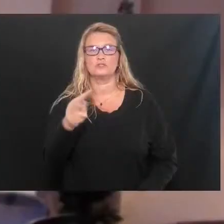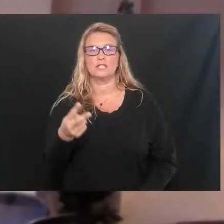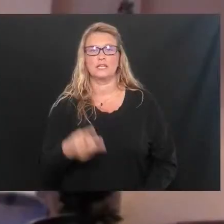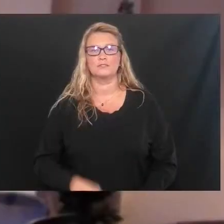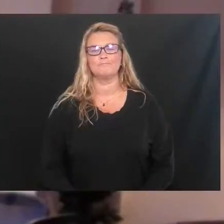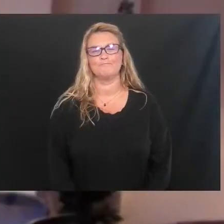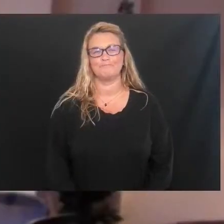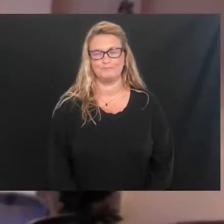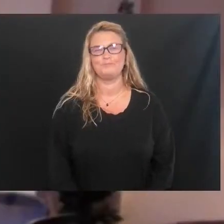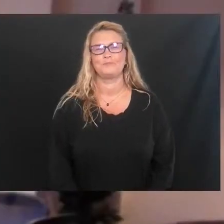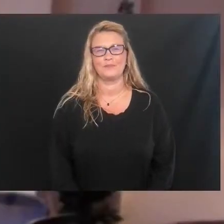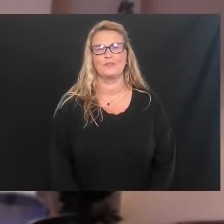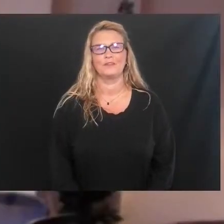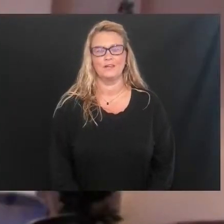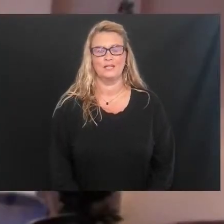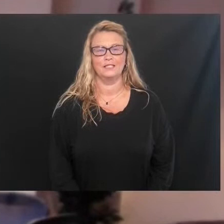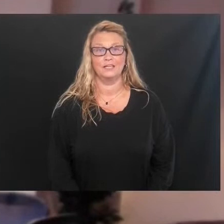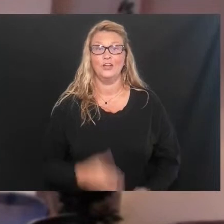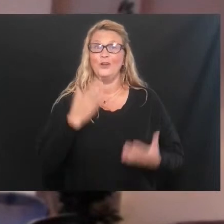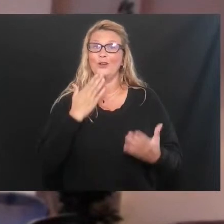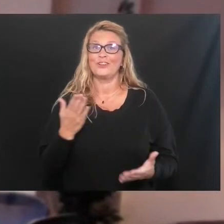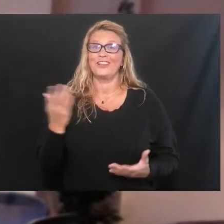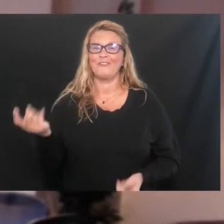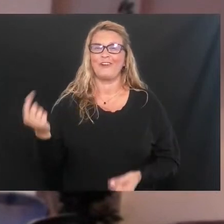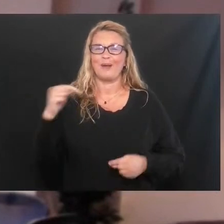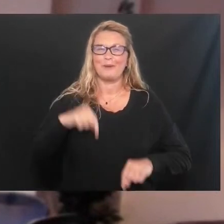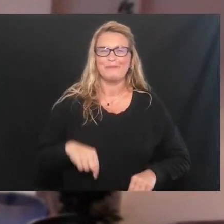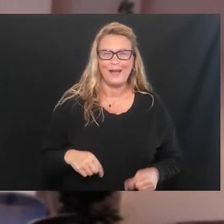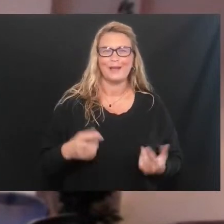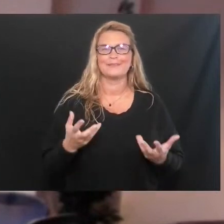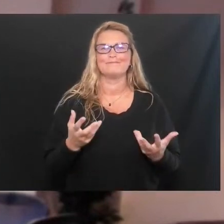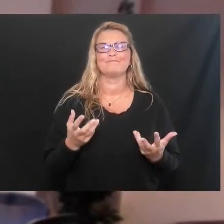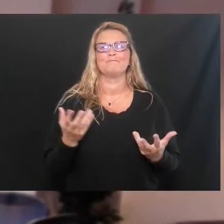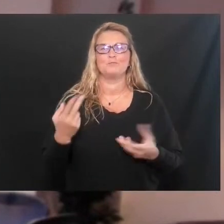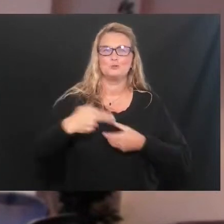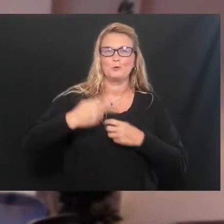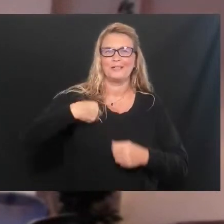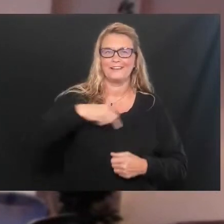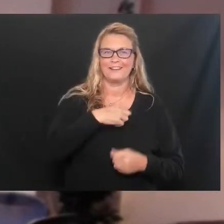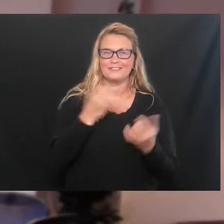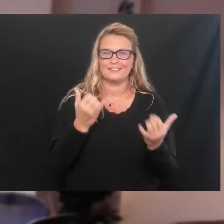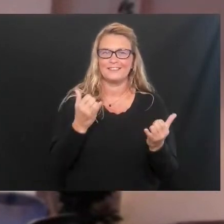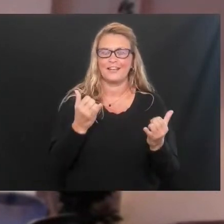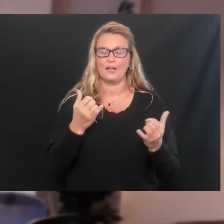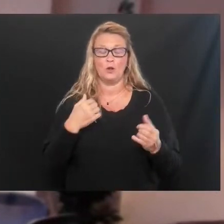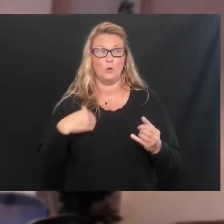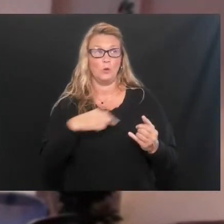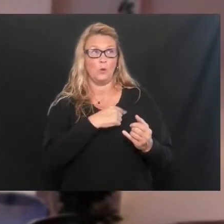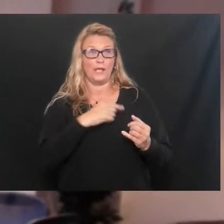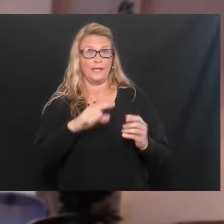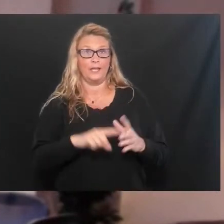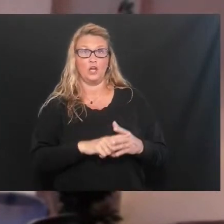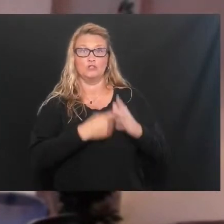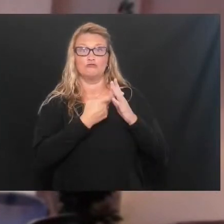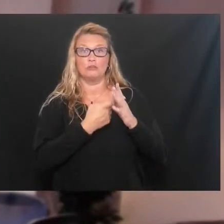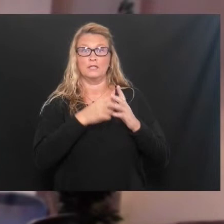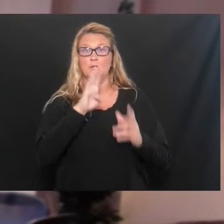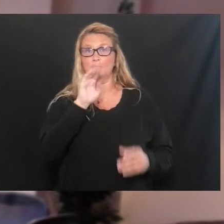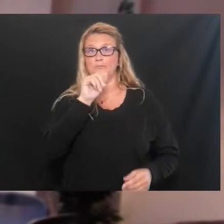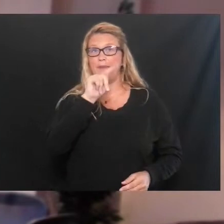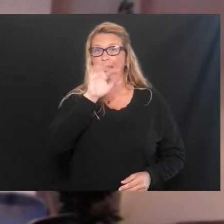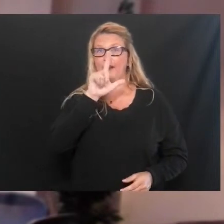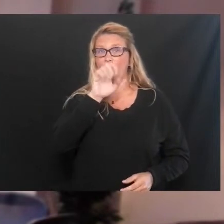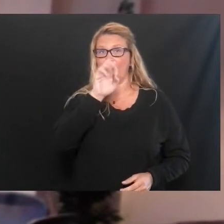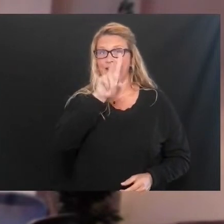and thank you, Mark, and good to have you back. So as we are initiating our battlefield